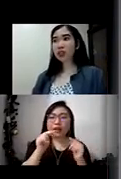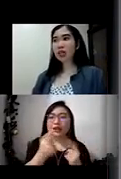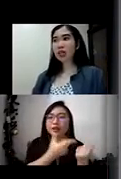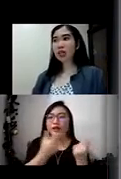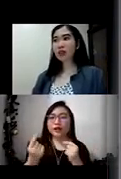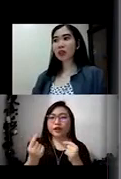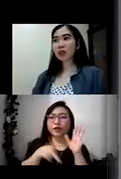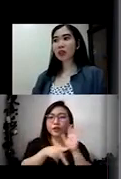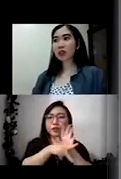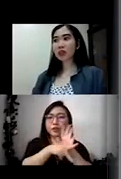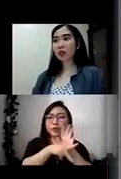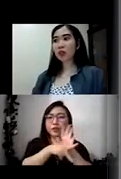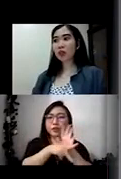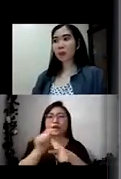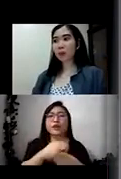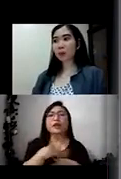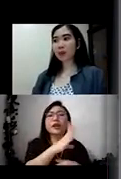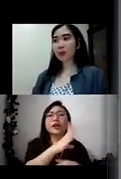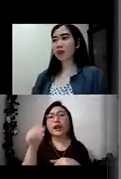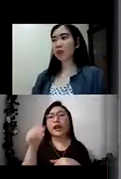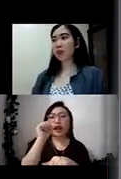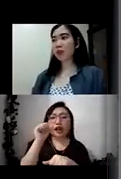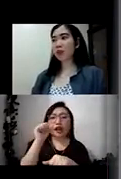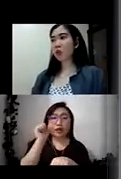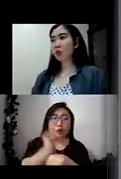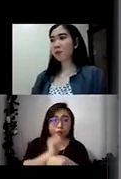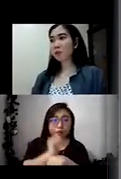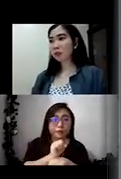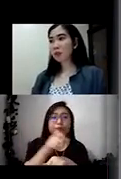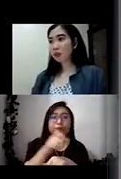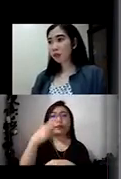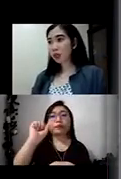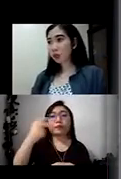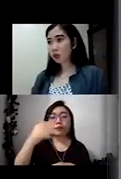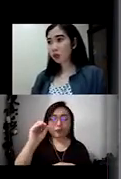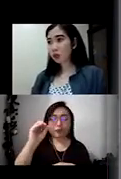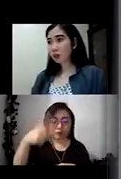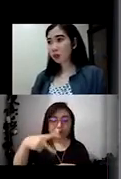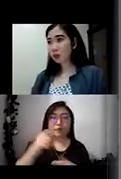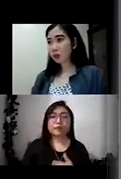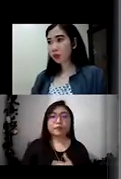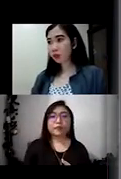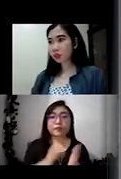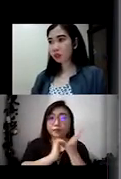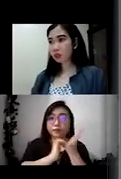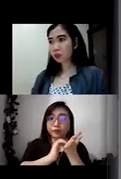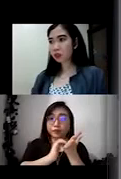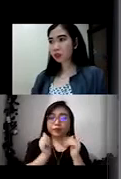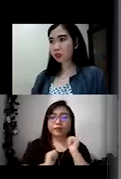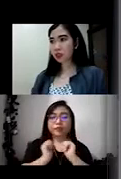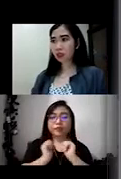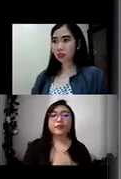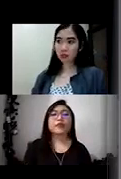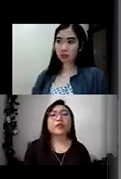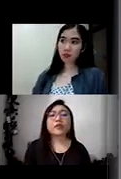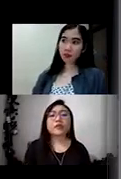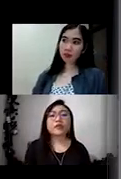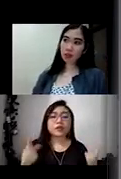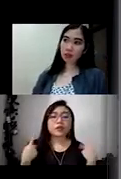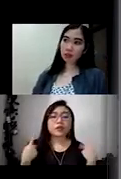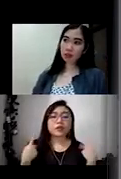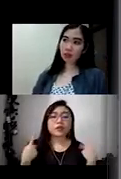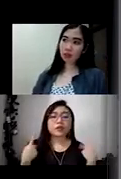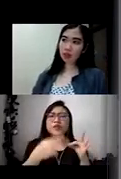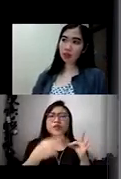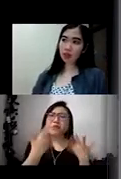training account, and the workshop. Yeah. So if you are finished on that, i-click mo lang yung check. If